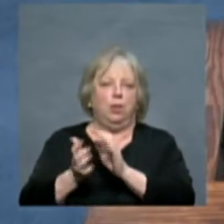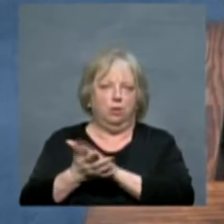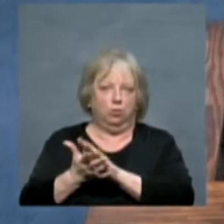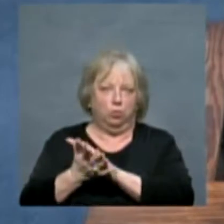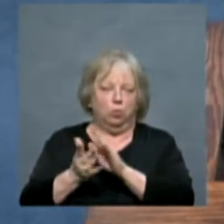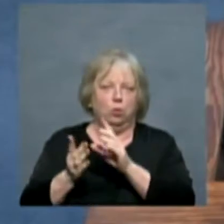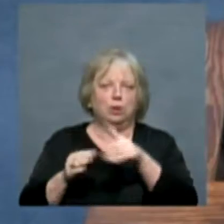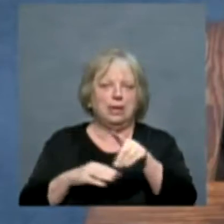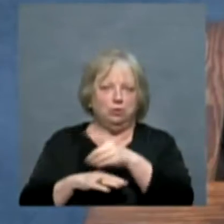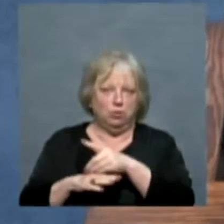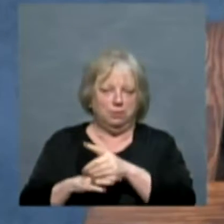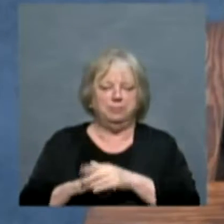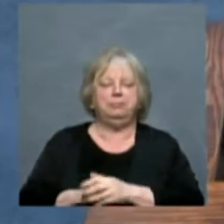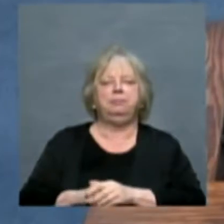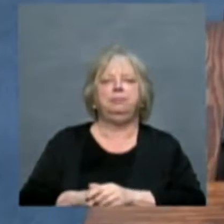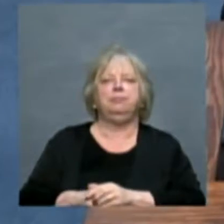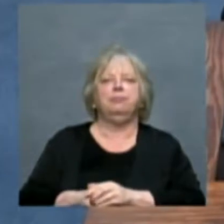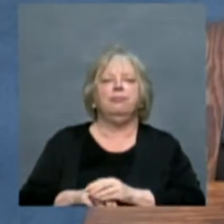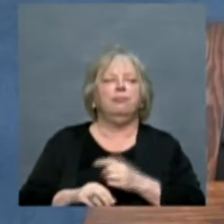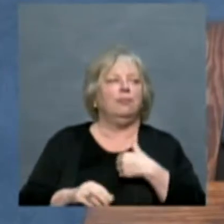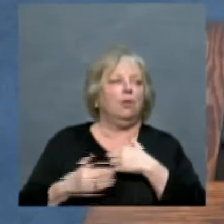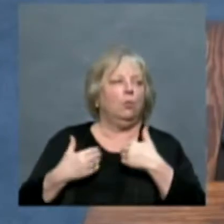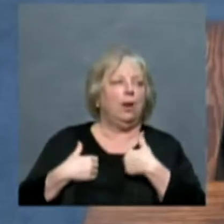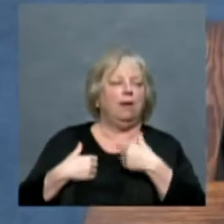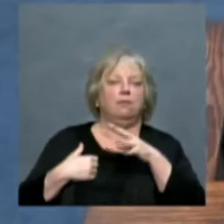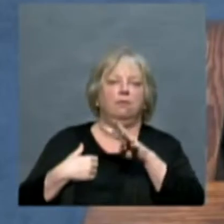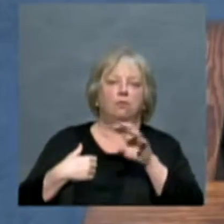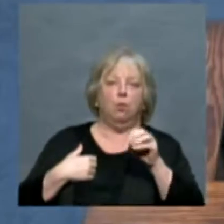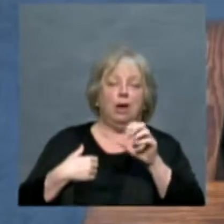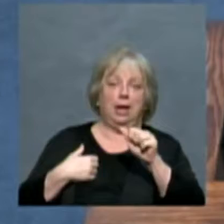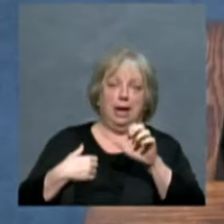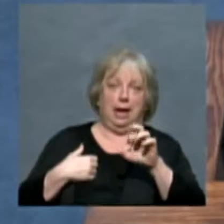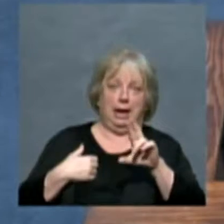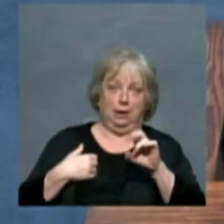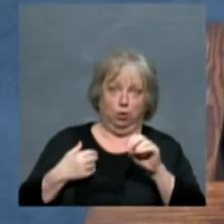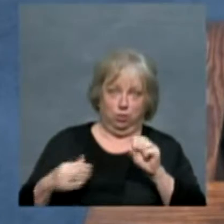district. We've got 40-acre site.